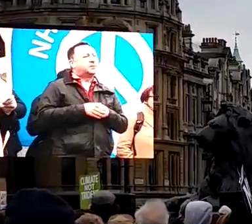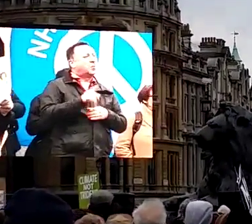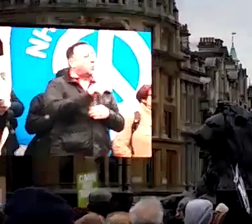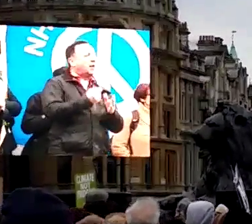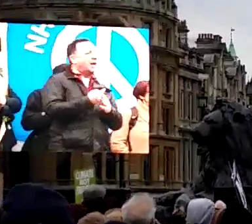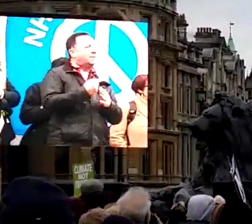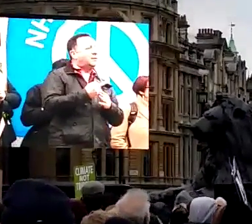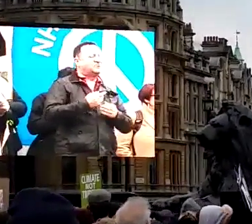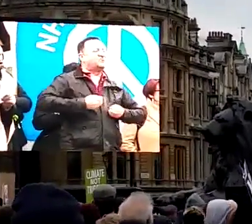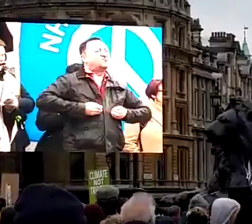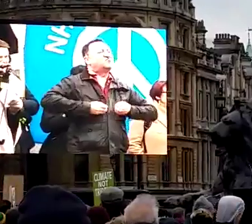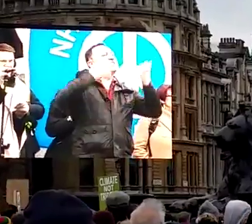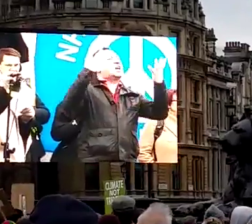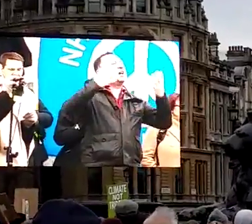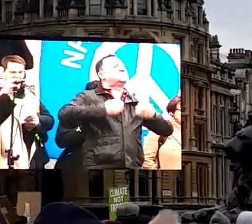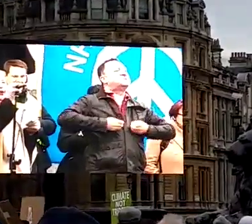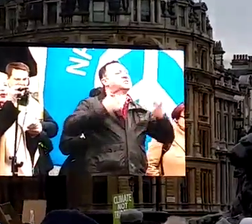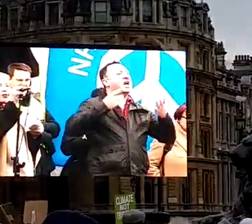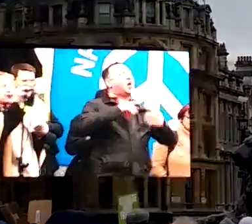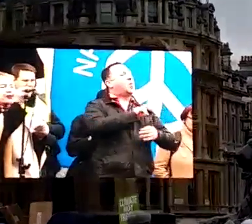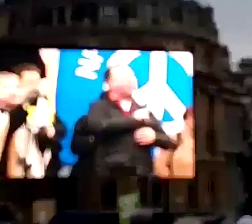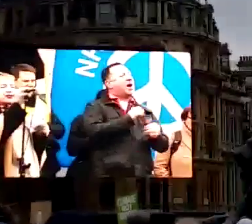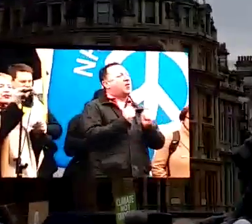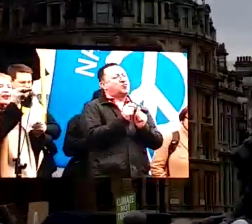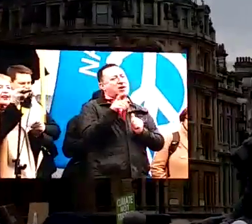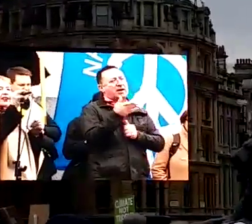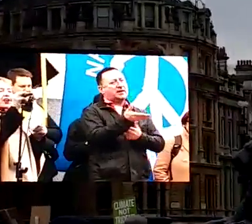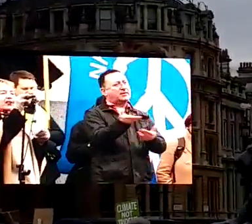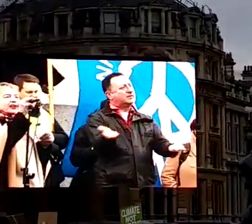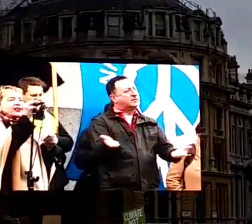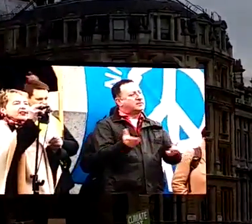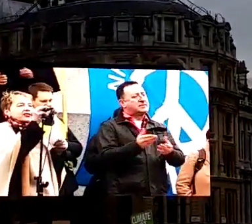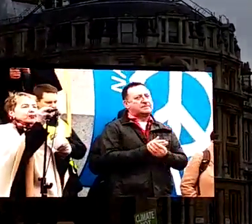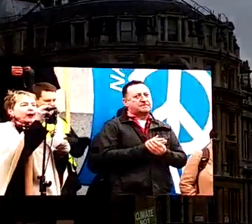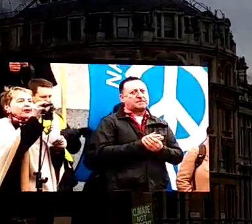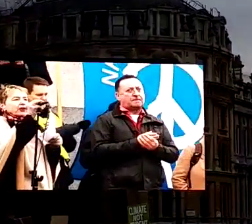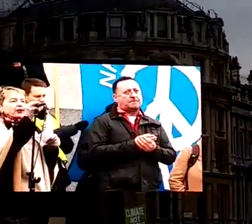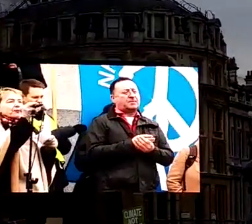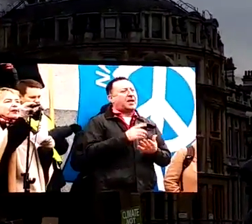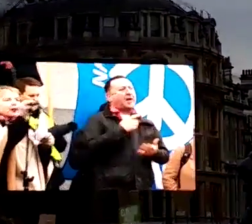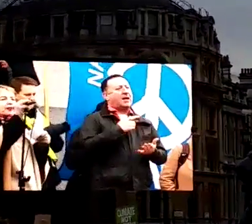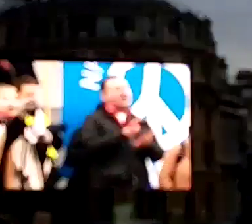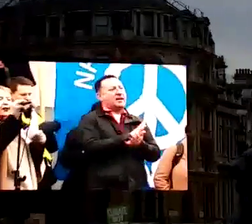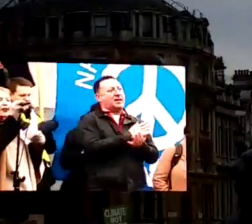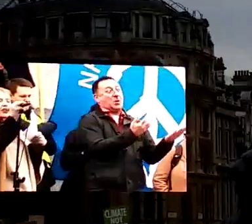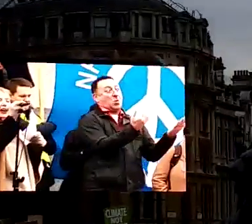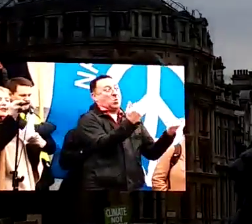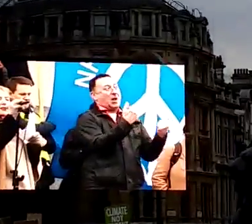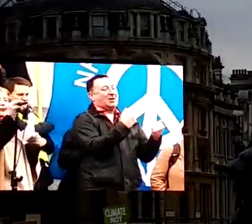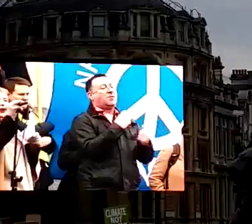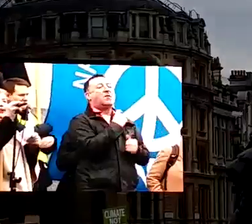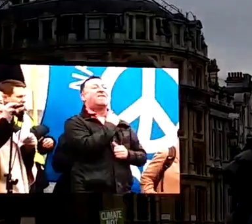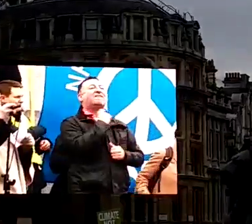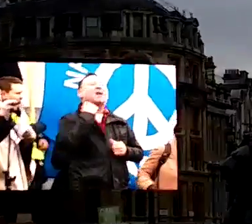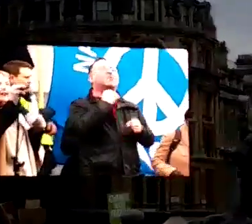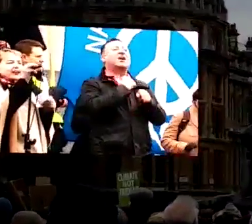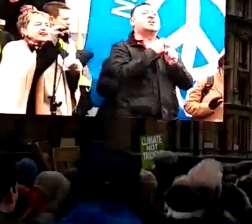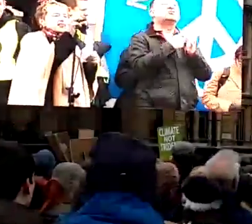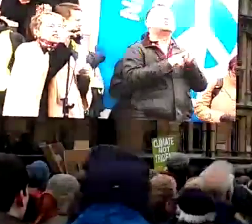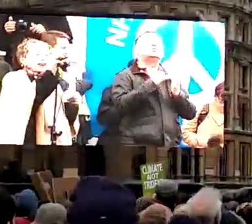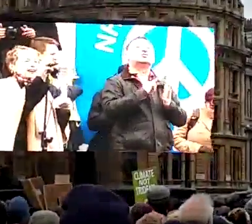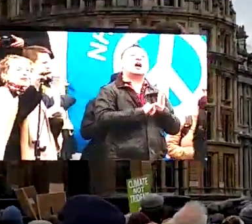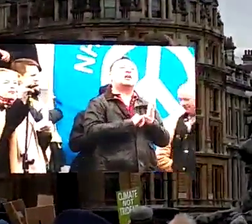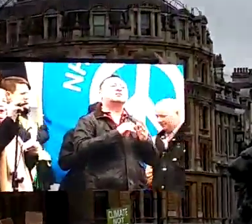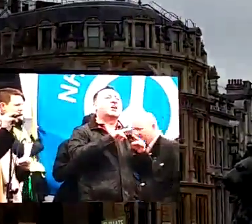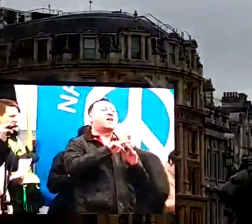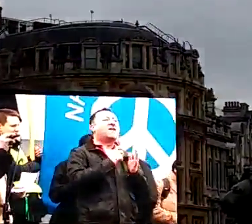resigned rather than betray their cause. So it's a great honour to welcome Father Giles Fraser